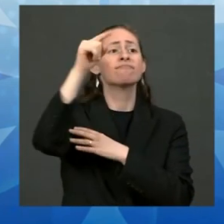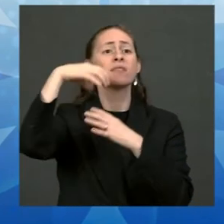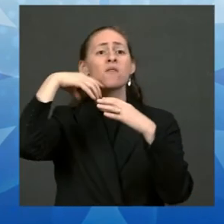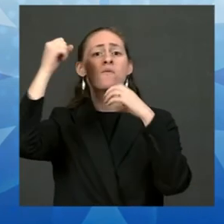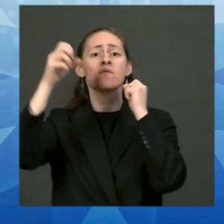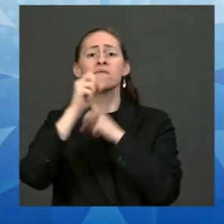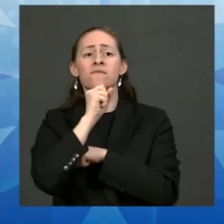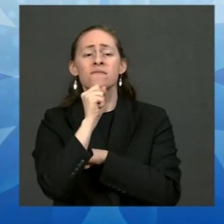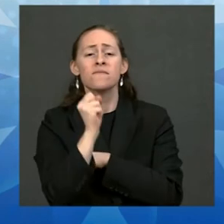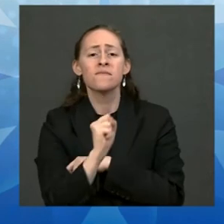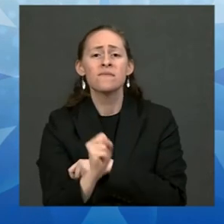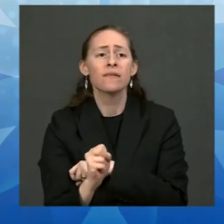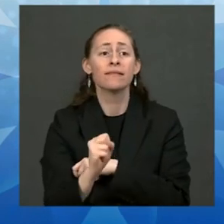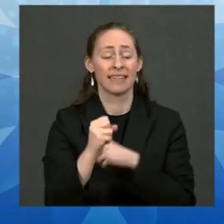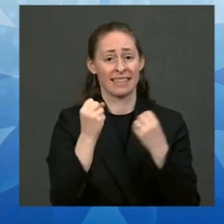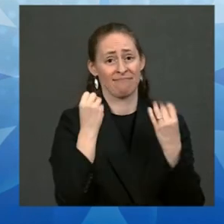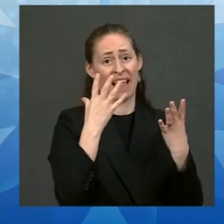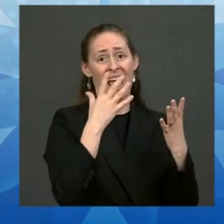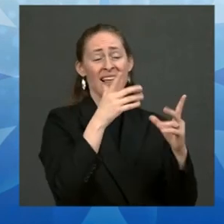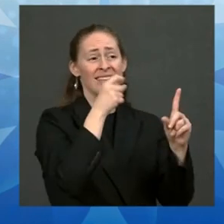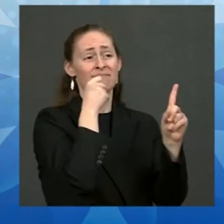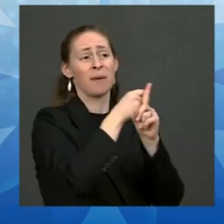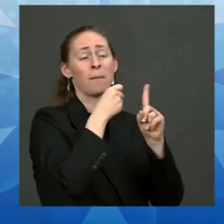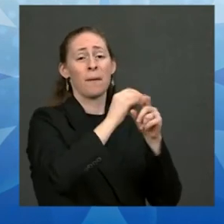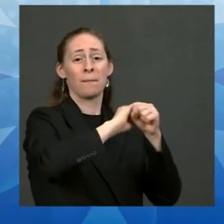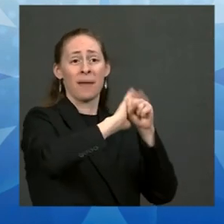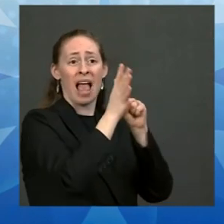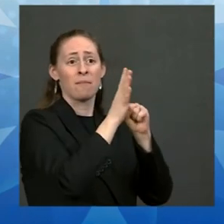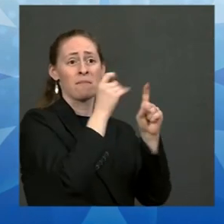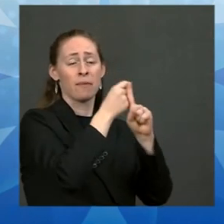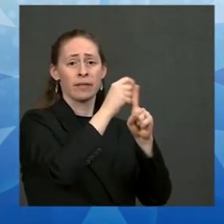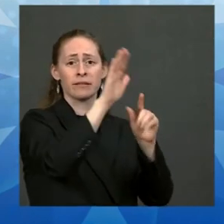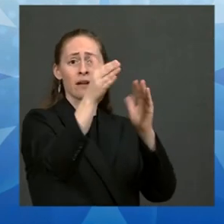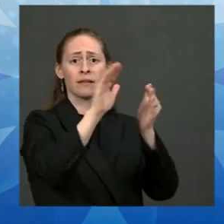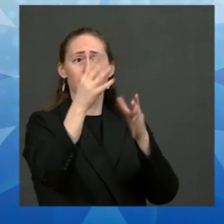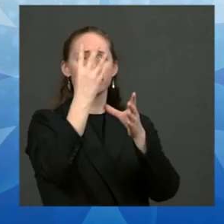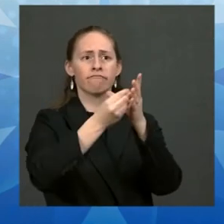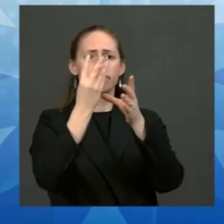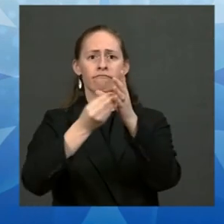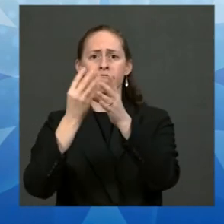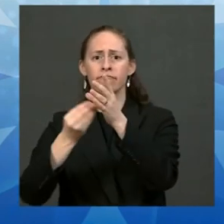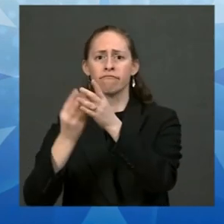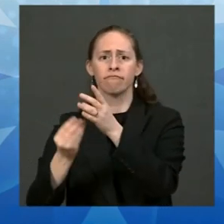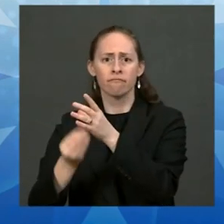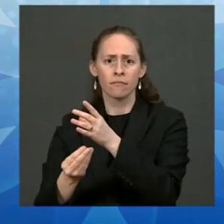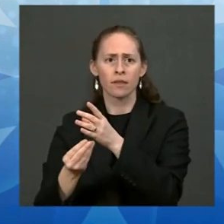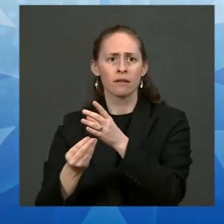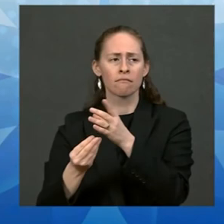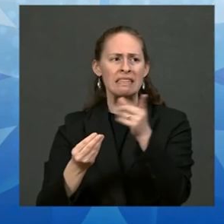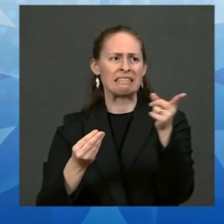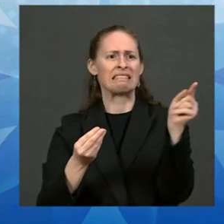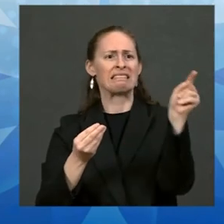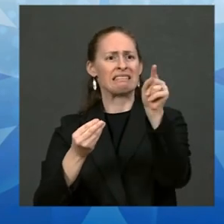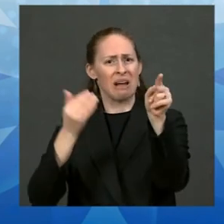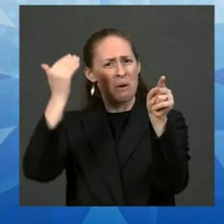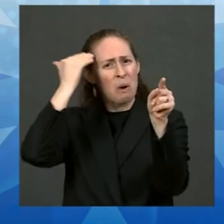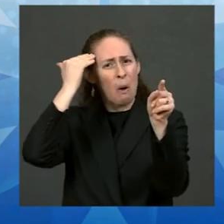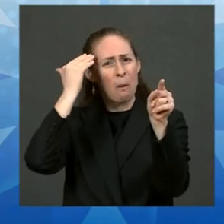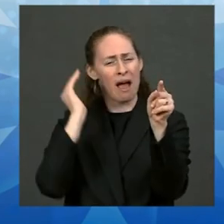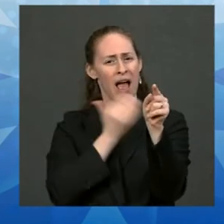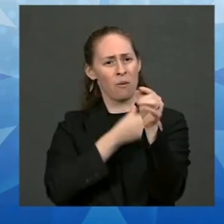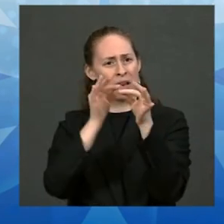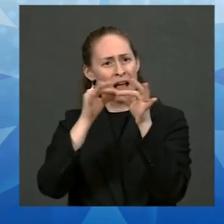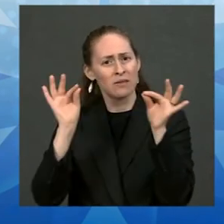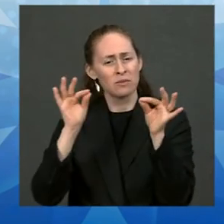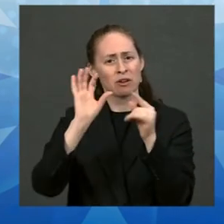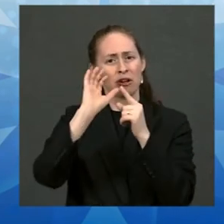leaders who keep the heart of tribal culture alive. We must protect these languages and traditions